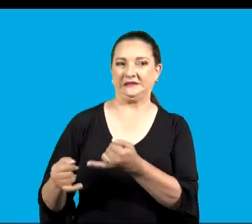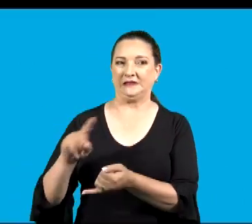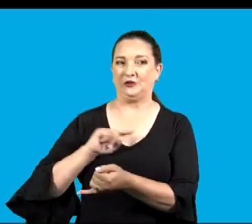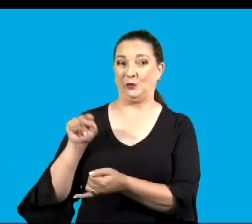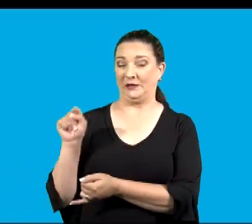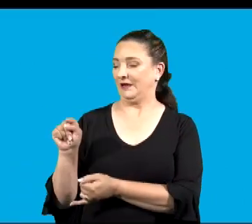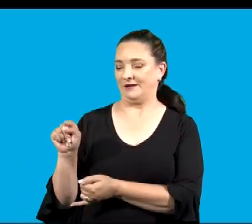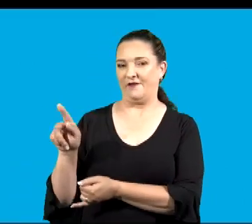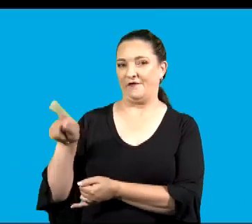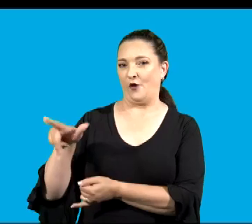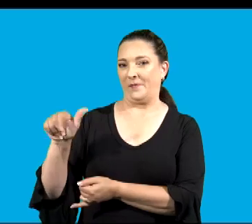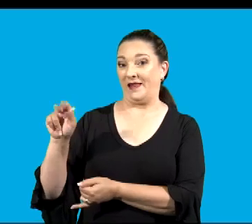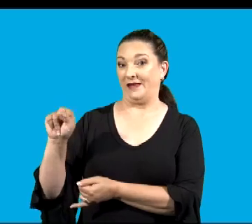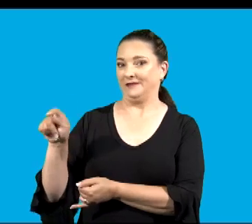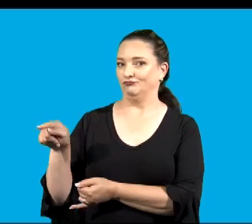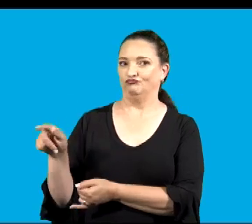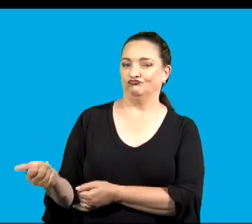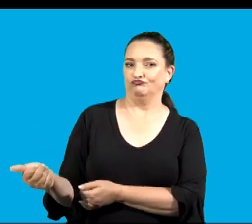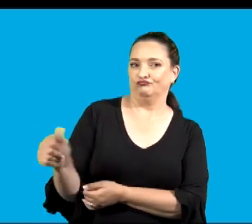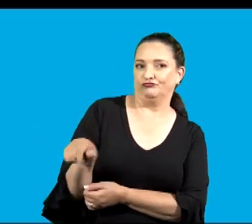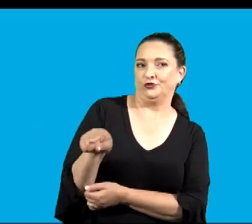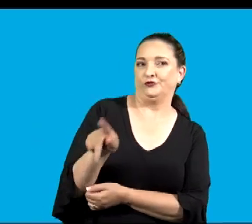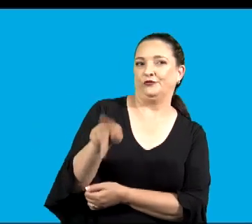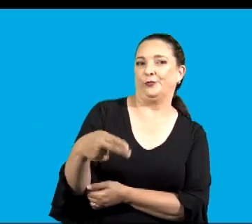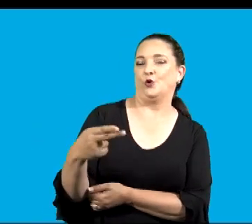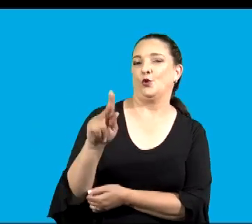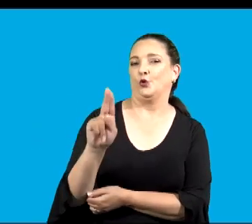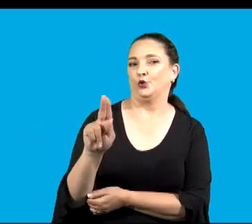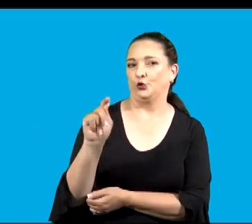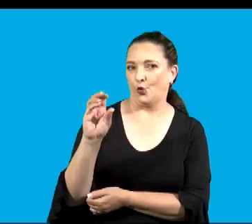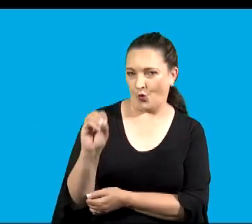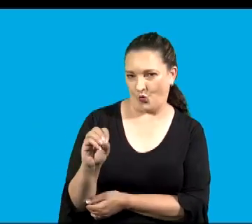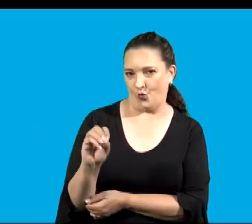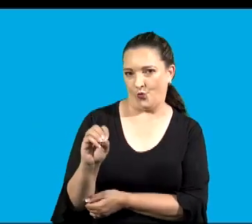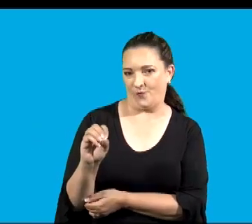wholesalers in the Creditors Ledger. So you can see here that